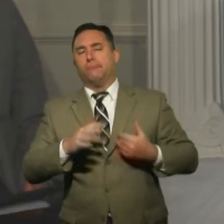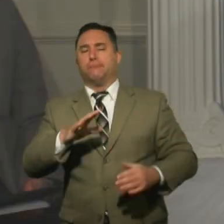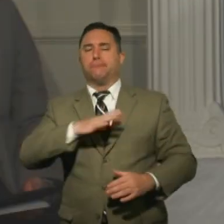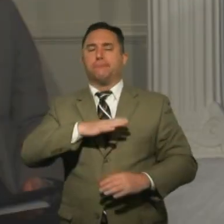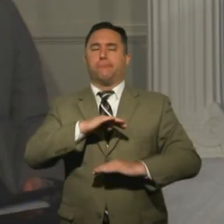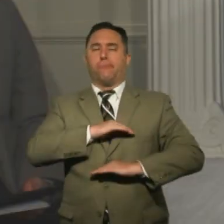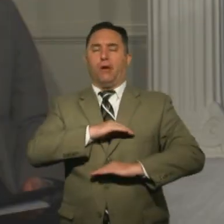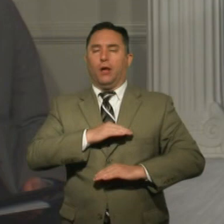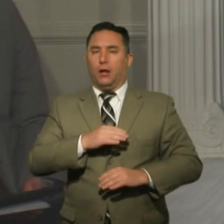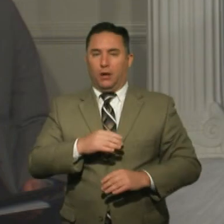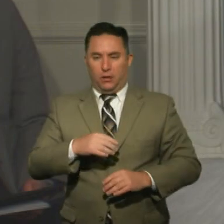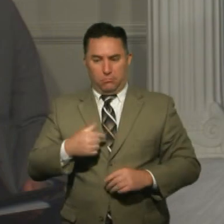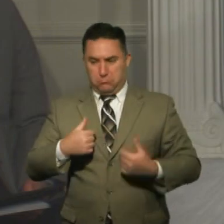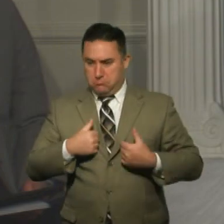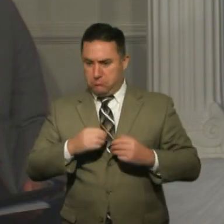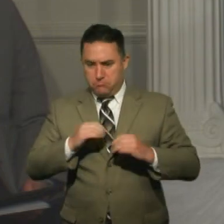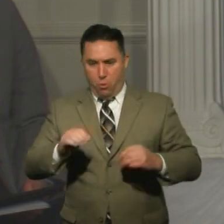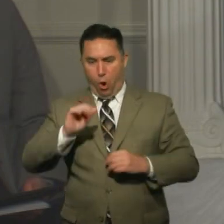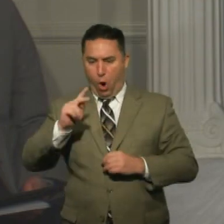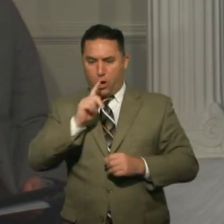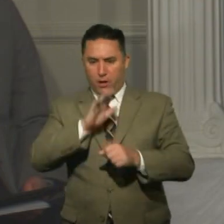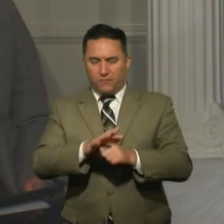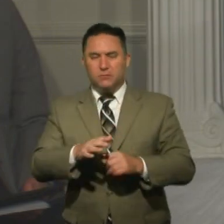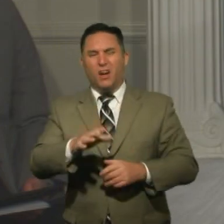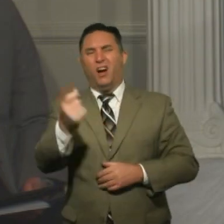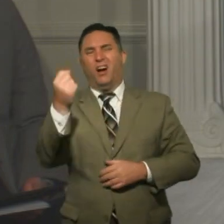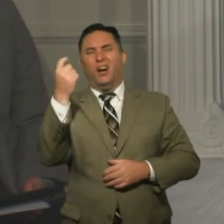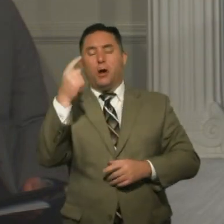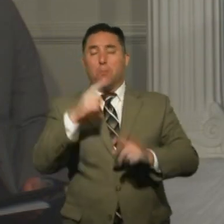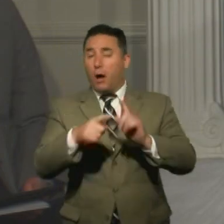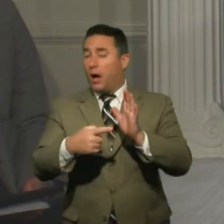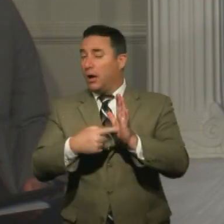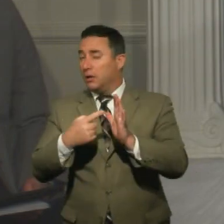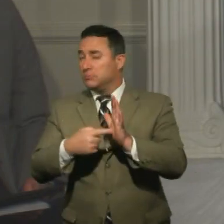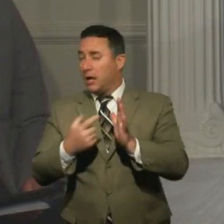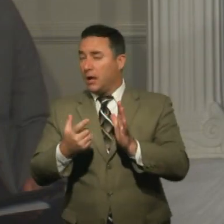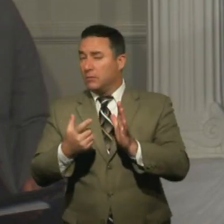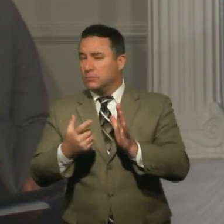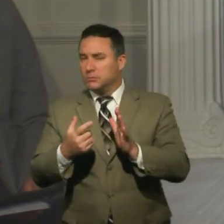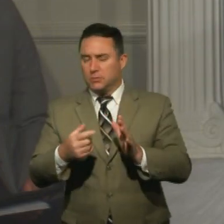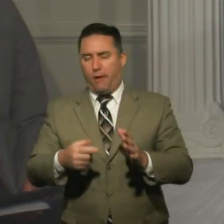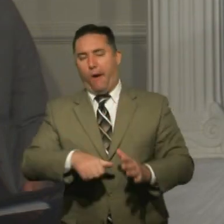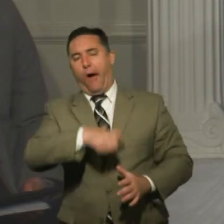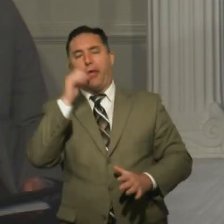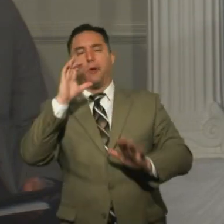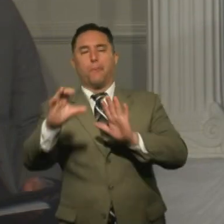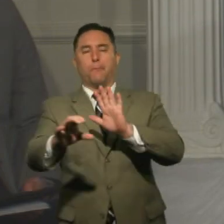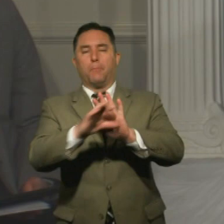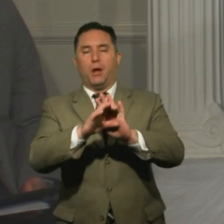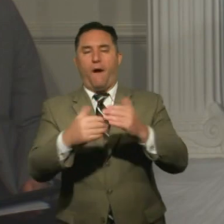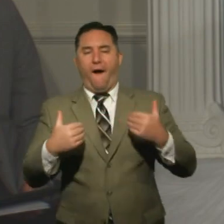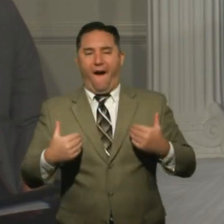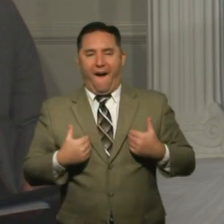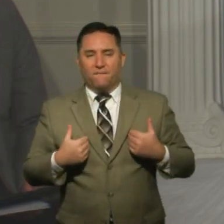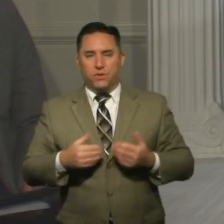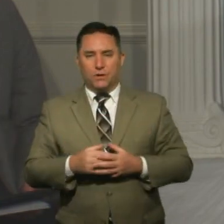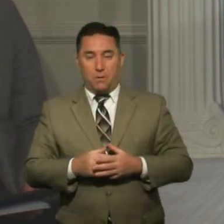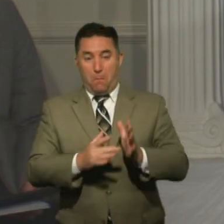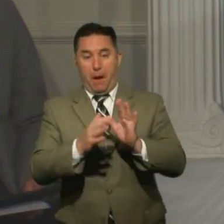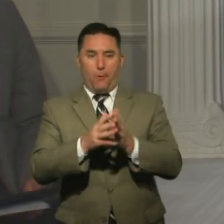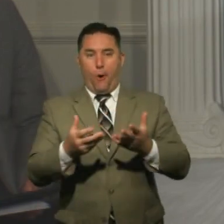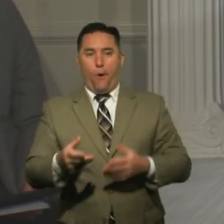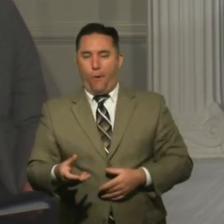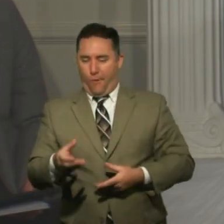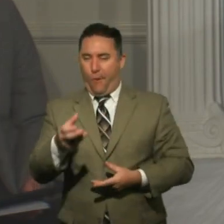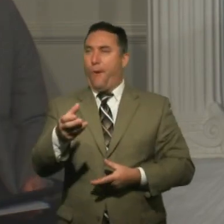You may say, well, I don't have the Ark of the Covenant. I understand that, but sometimes we have other symbols. You just hold a Bible up